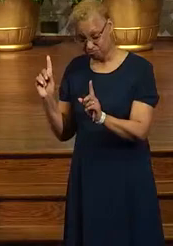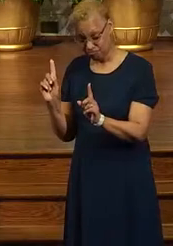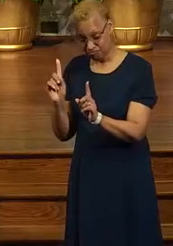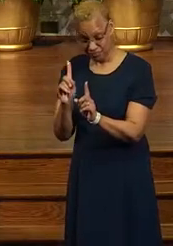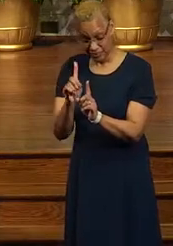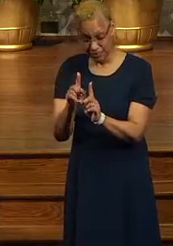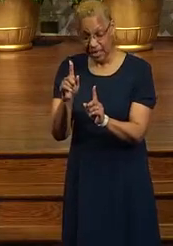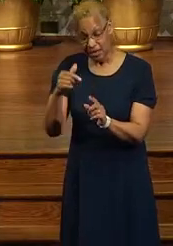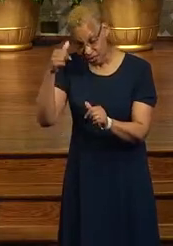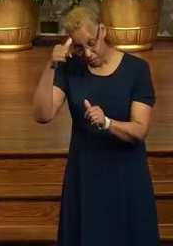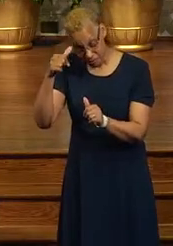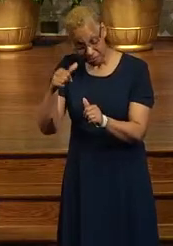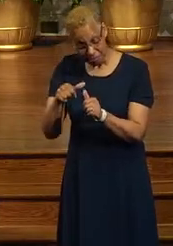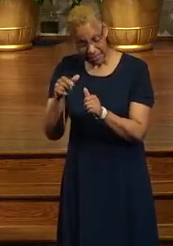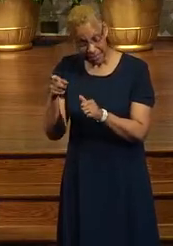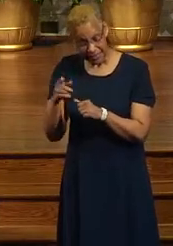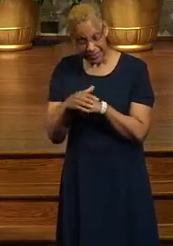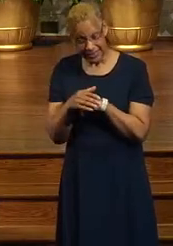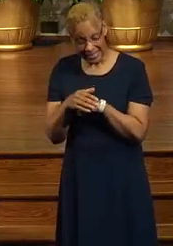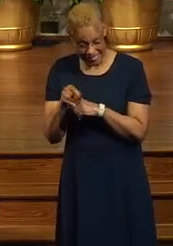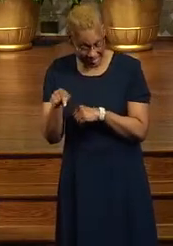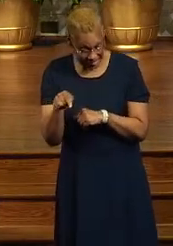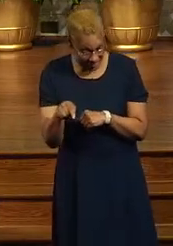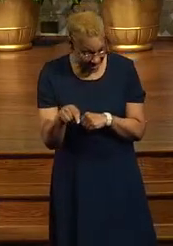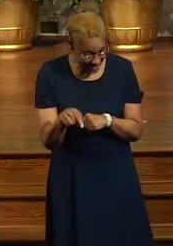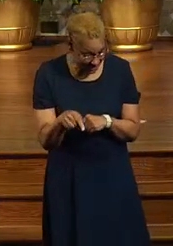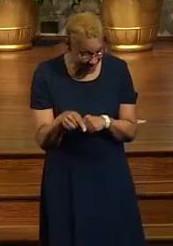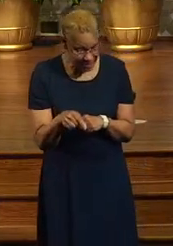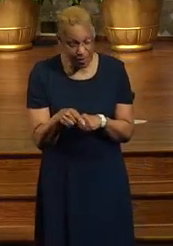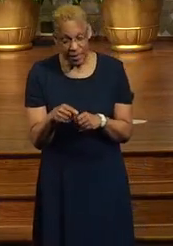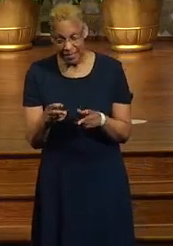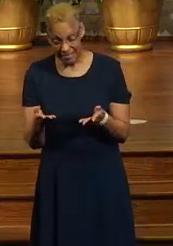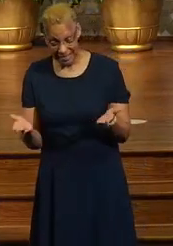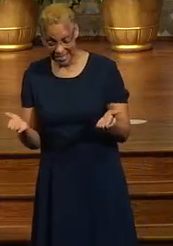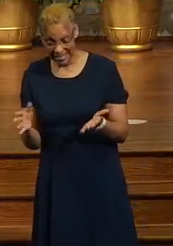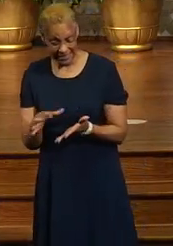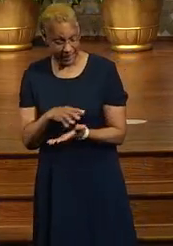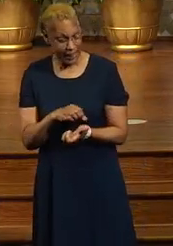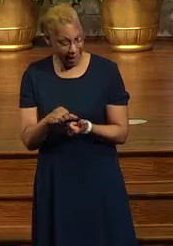would remind him that these items are damaged.